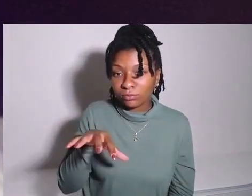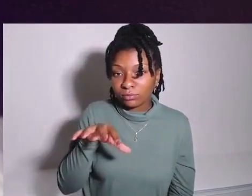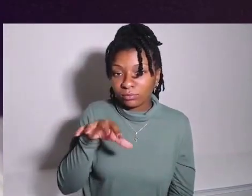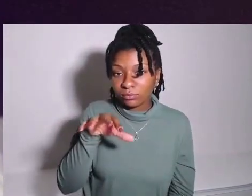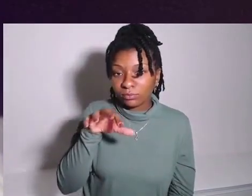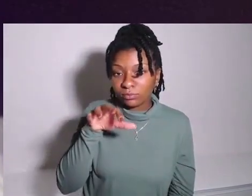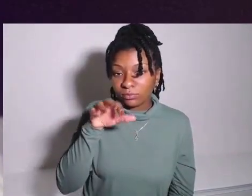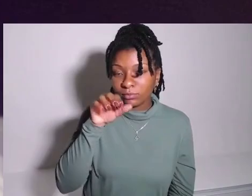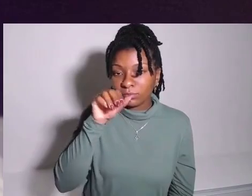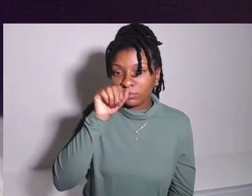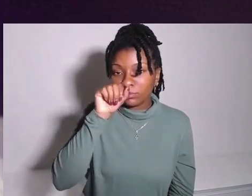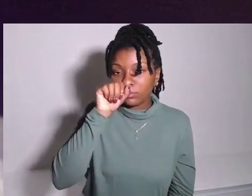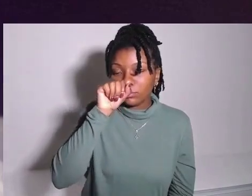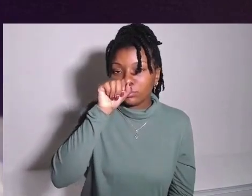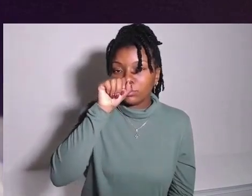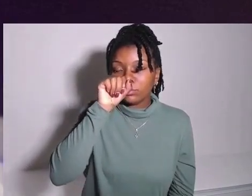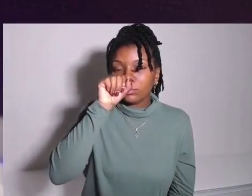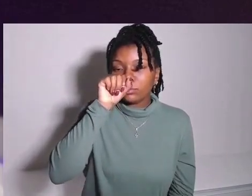Exhaling through your mouth.